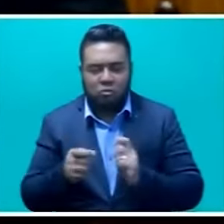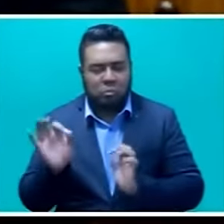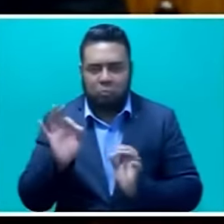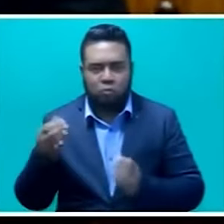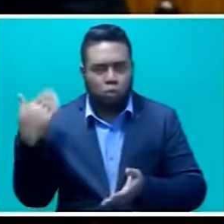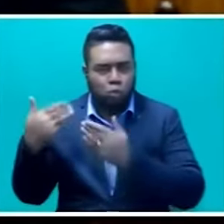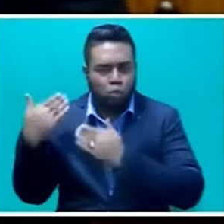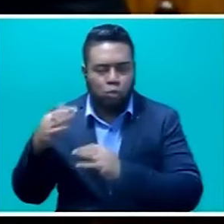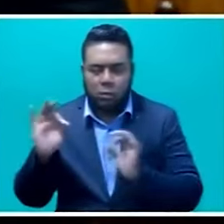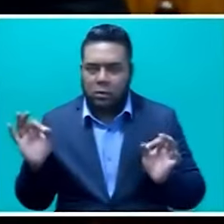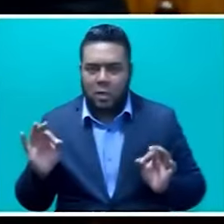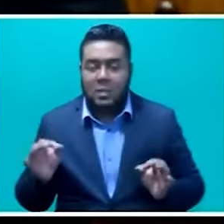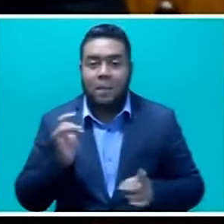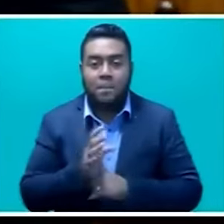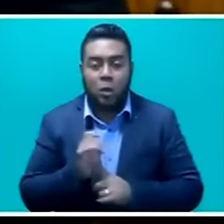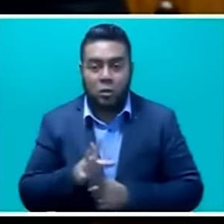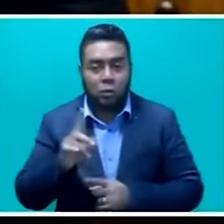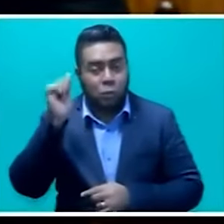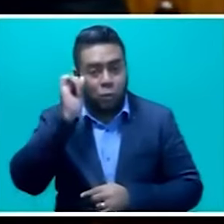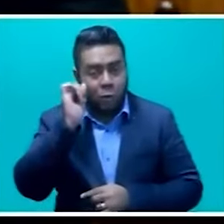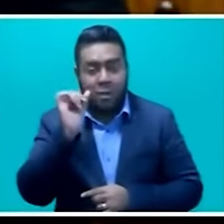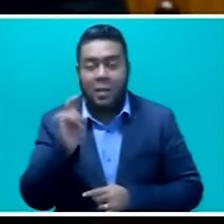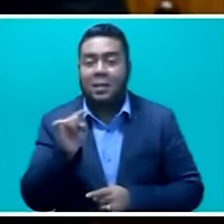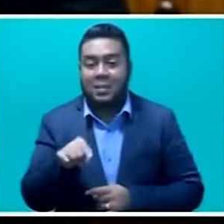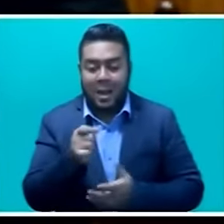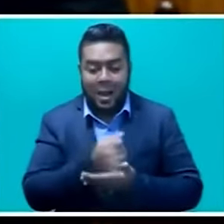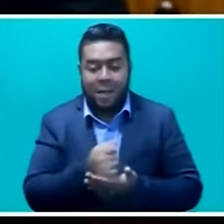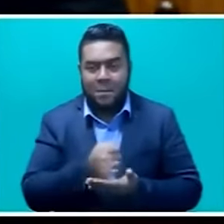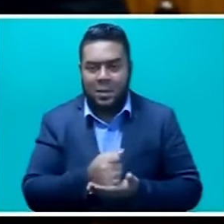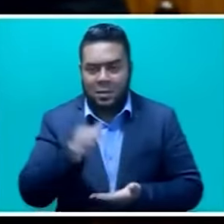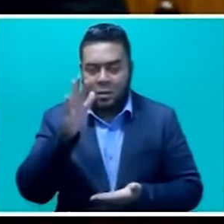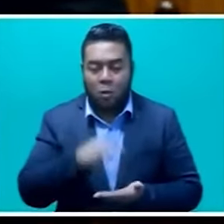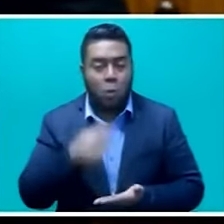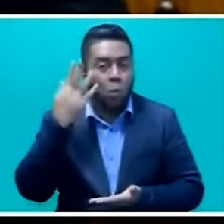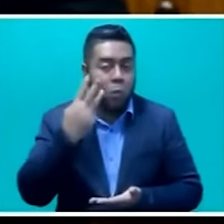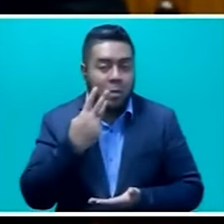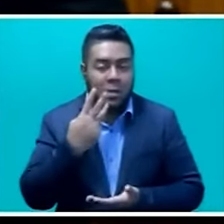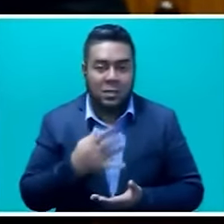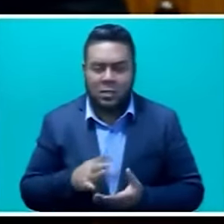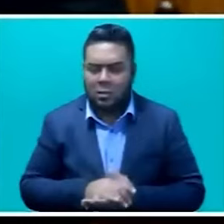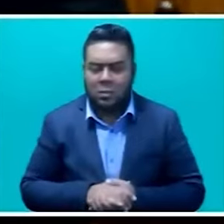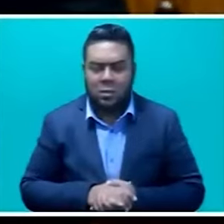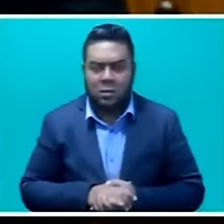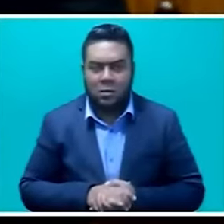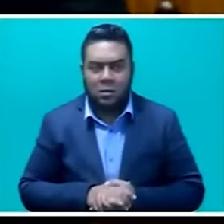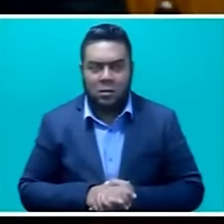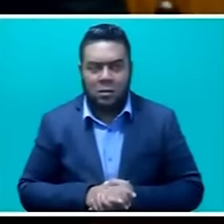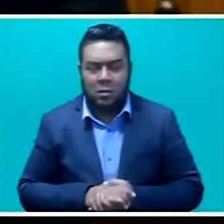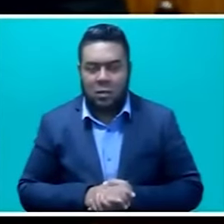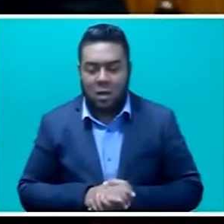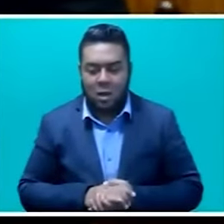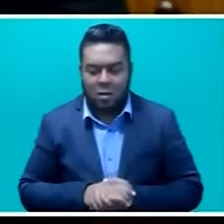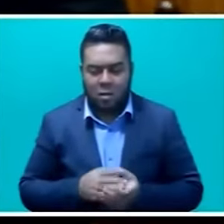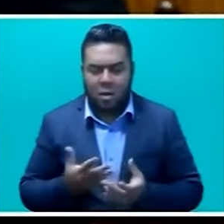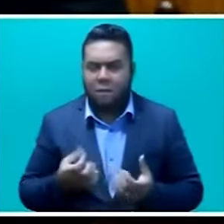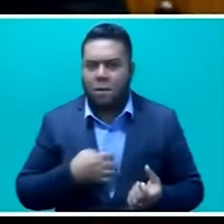years. It is important to note that these statistics are in the context where women outnumber men among students